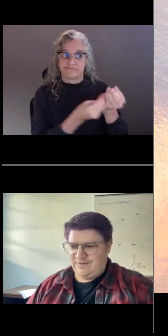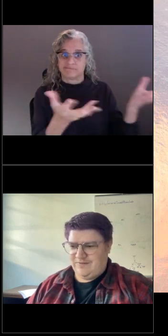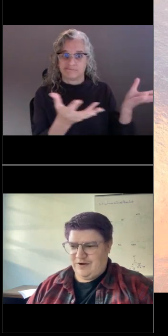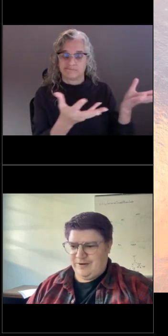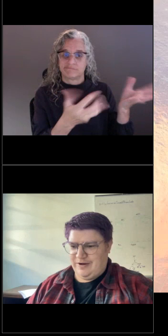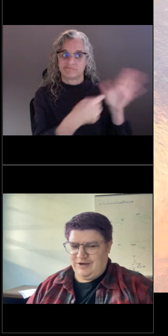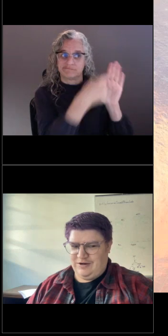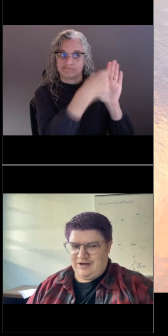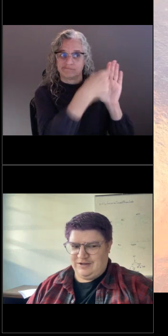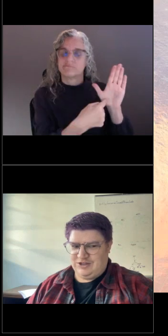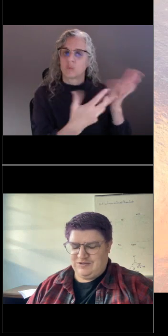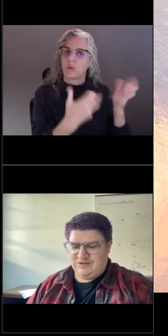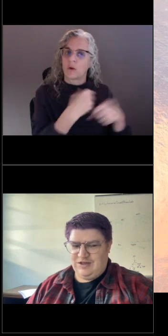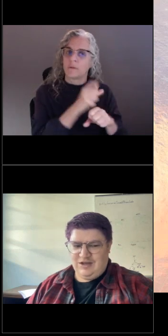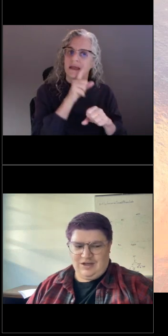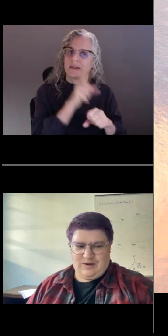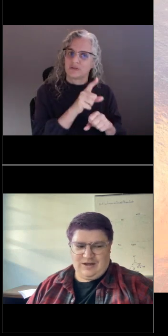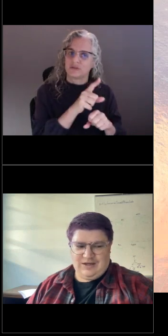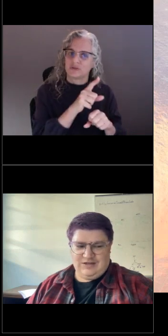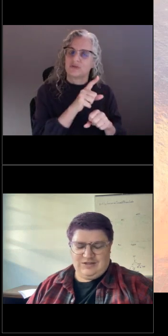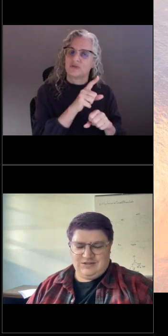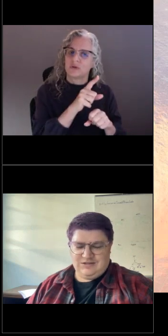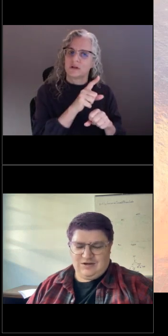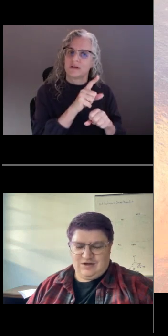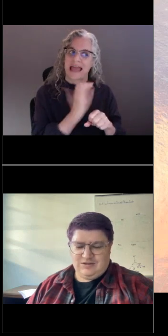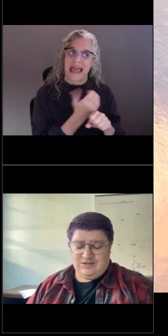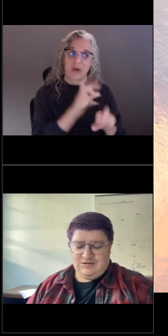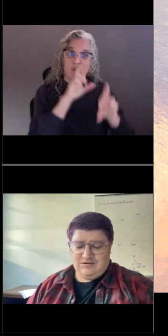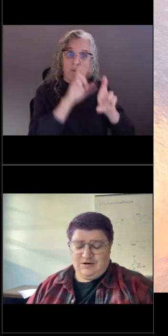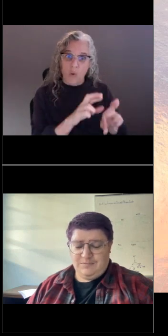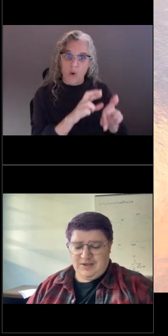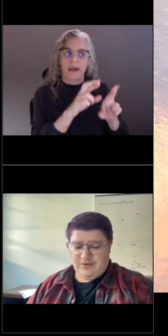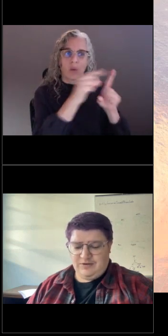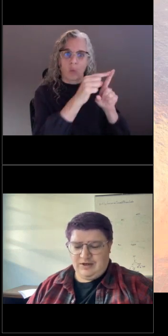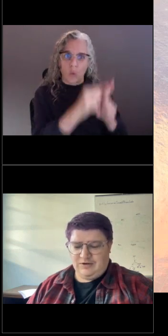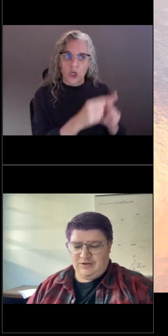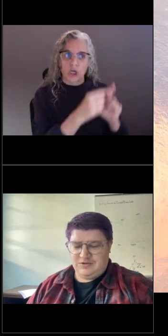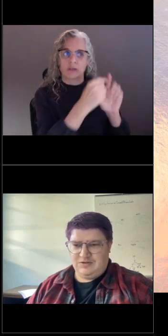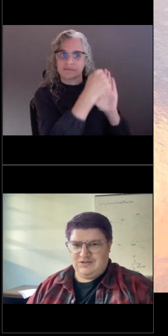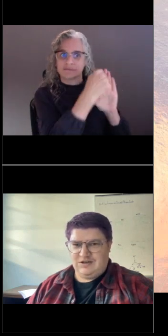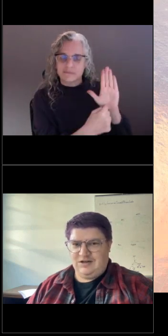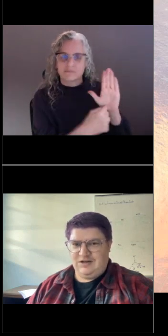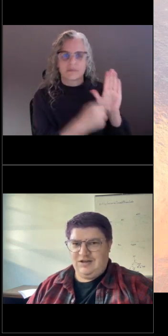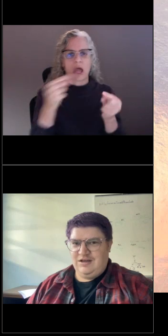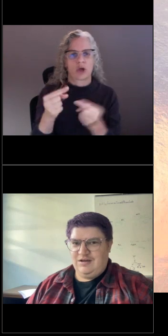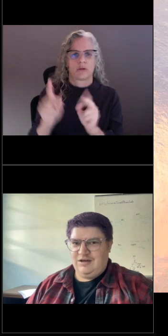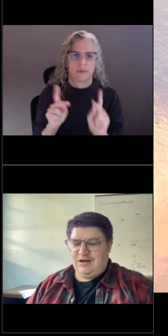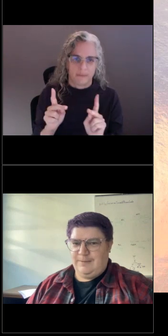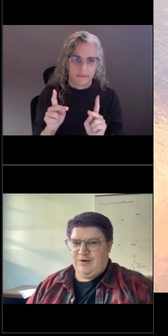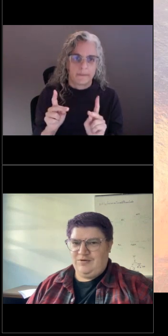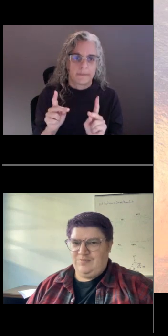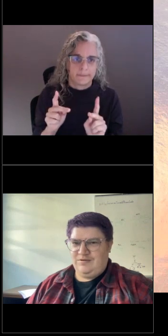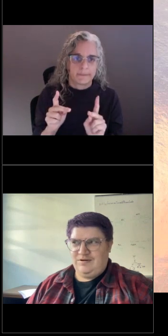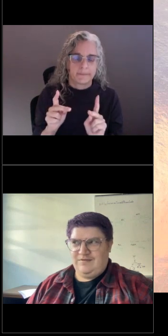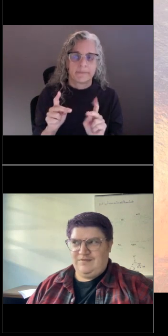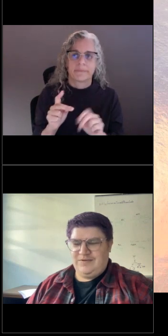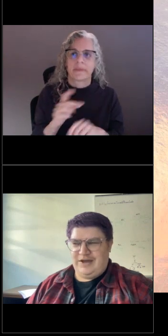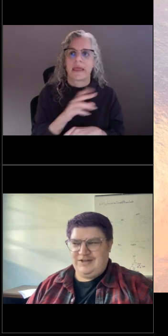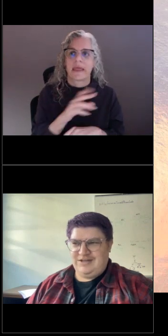learned from our interactions in a way that does not hurt people and also does not